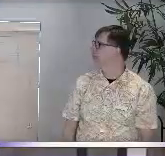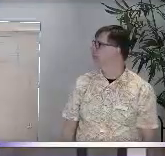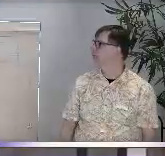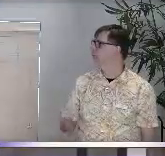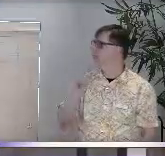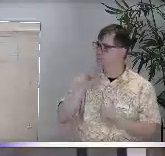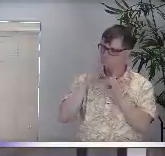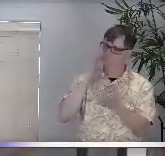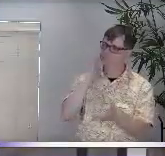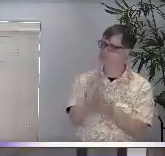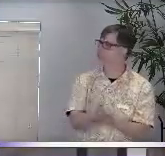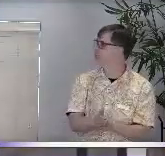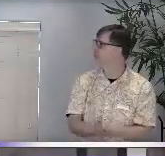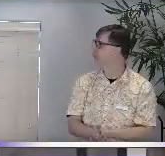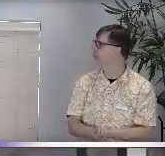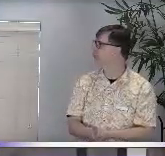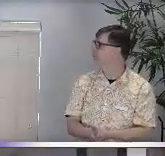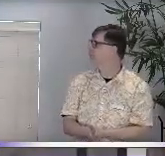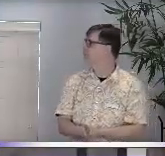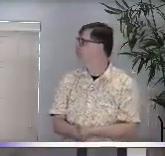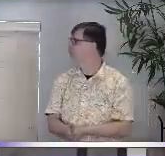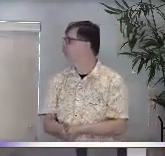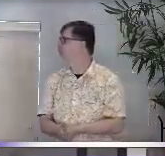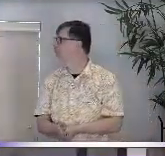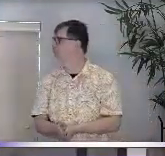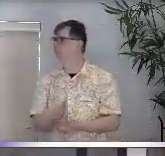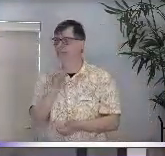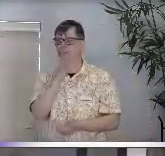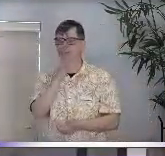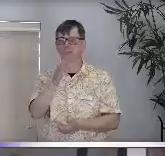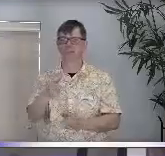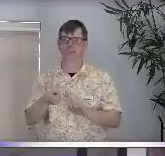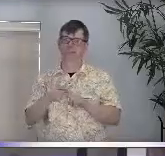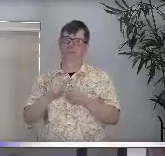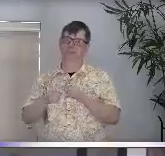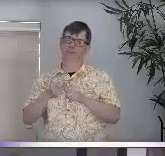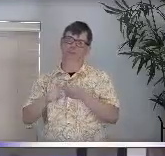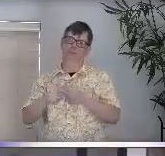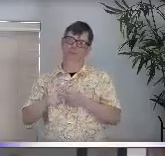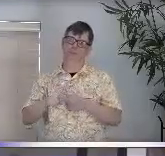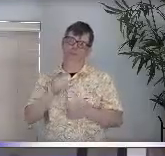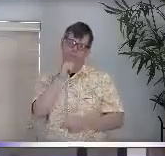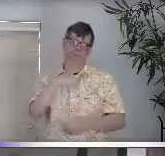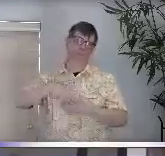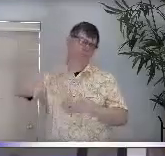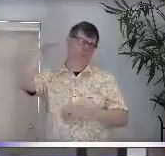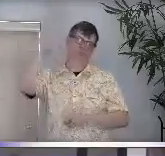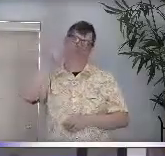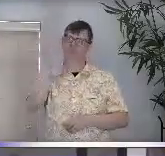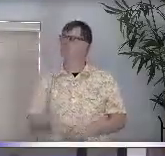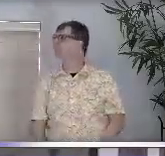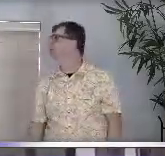truth? He goes, did your mom like your sister more than you? And I go, my mom didn't go to this. You know, she's